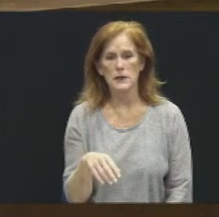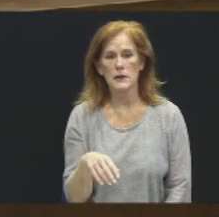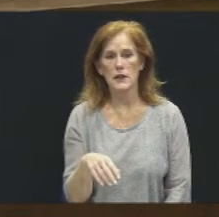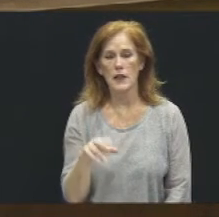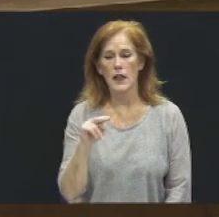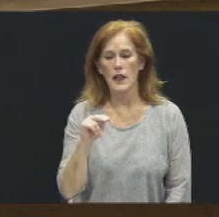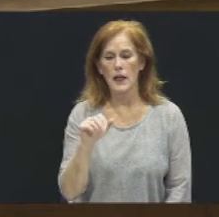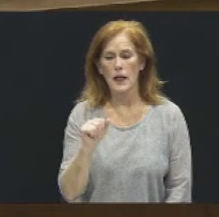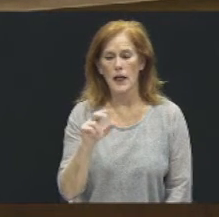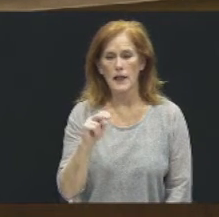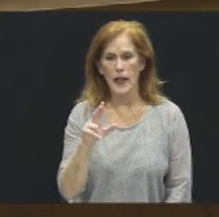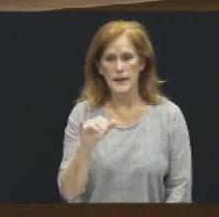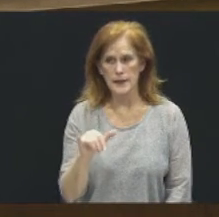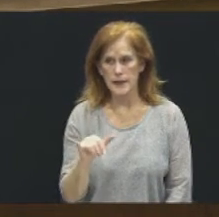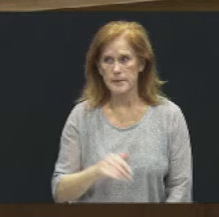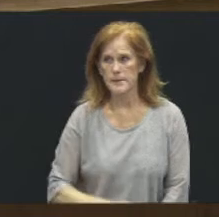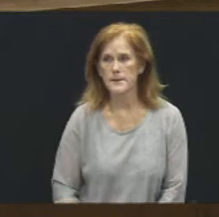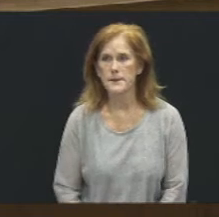Nancy.